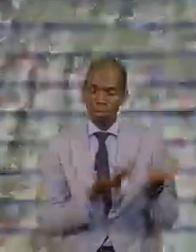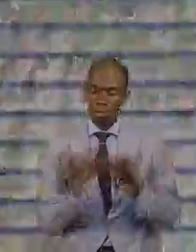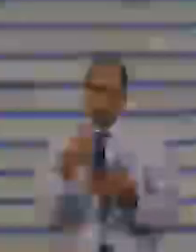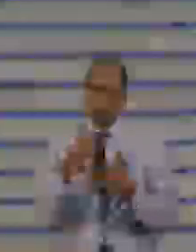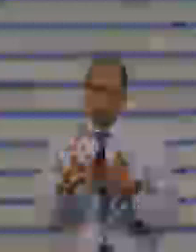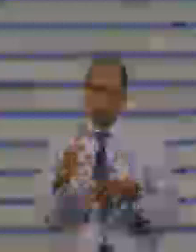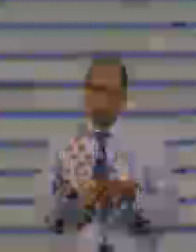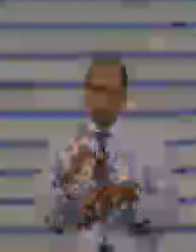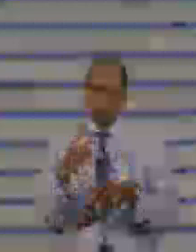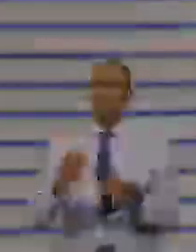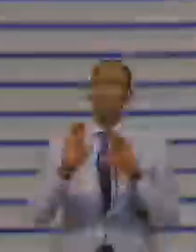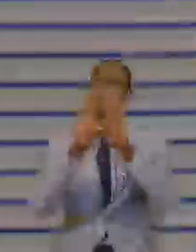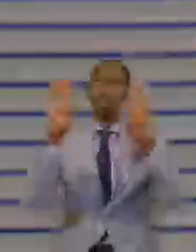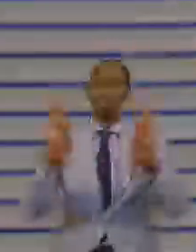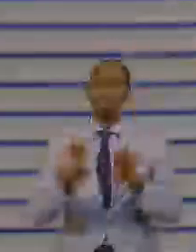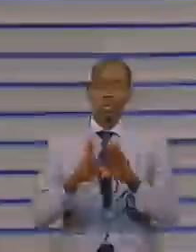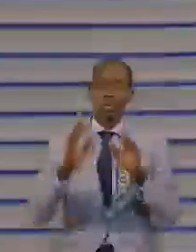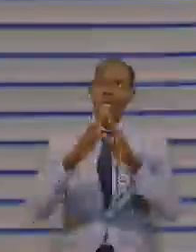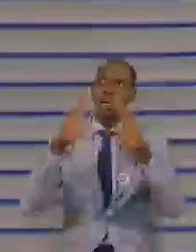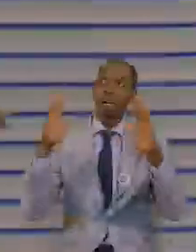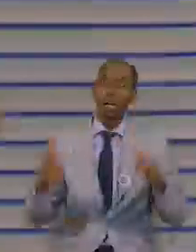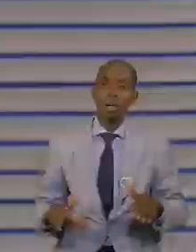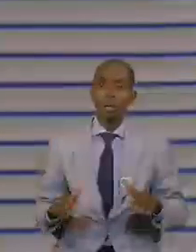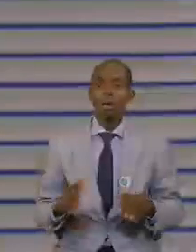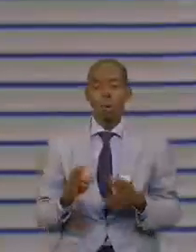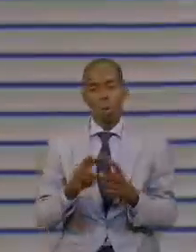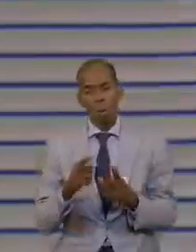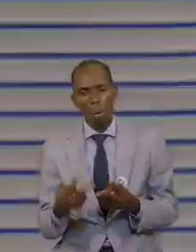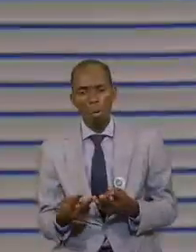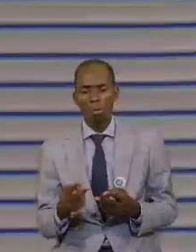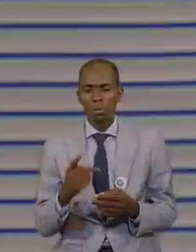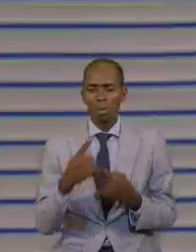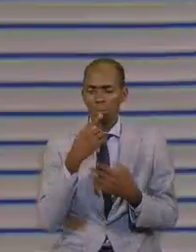houses. Or they put the blood on the altar.